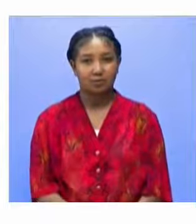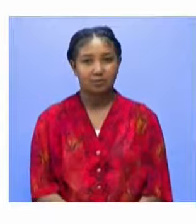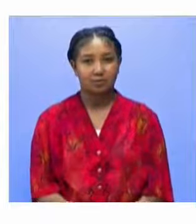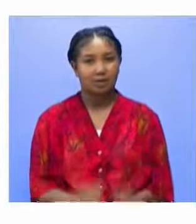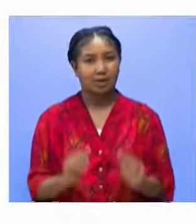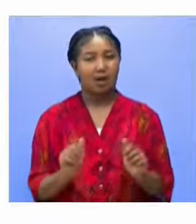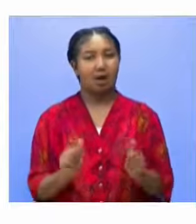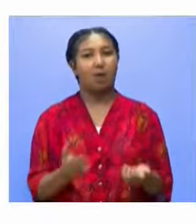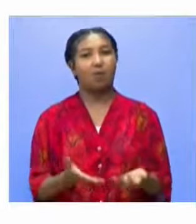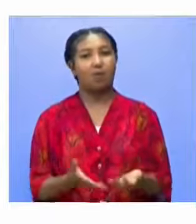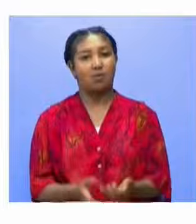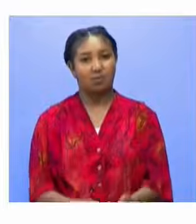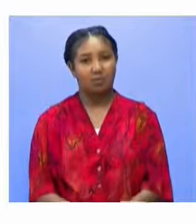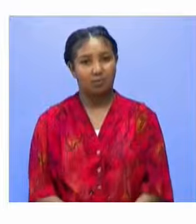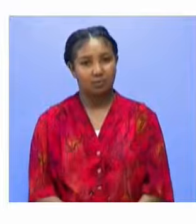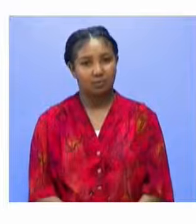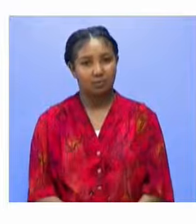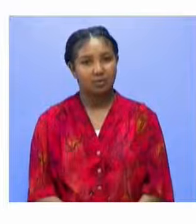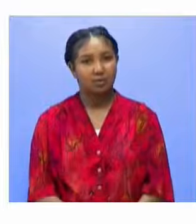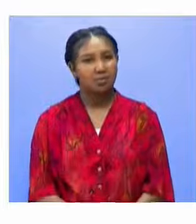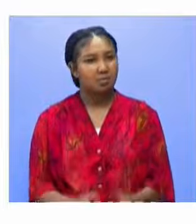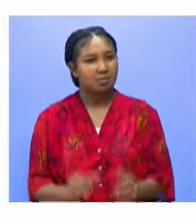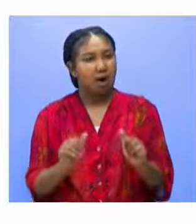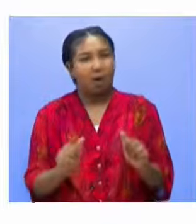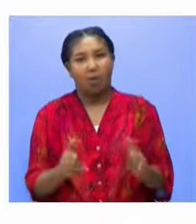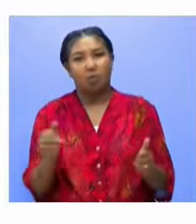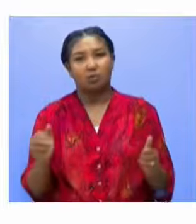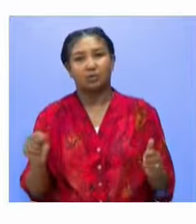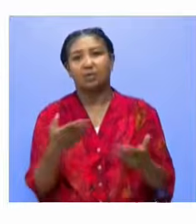But what? The manner.